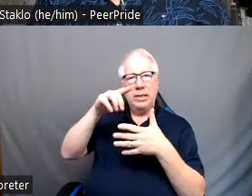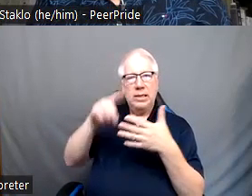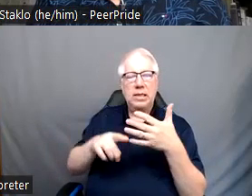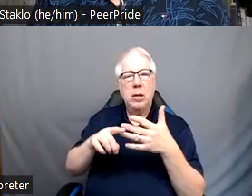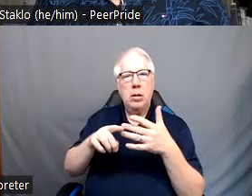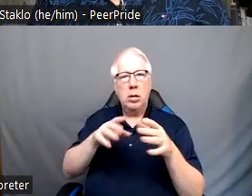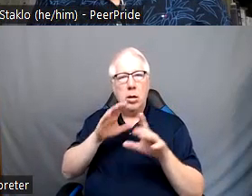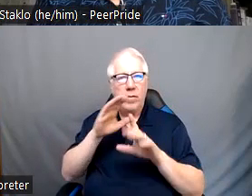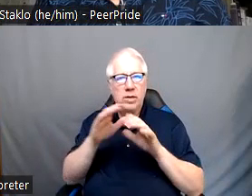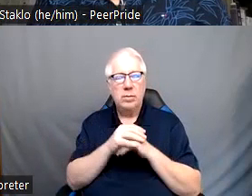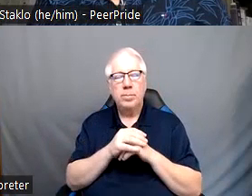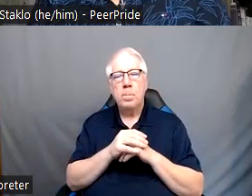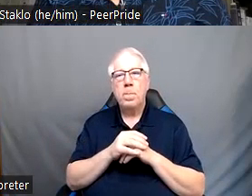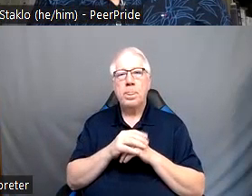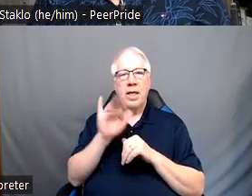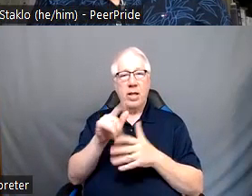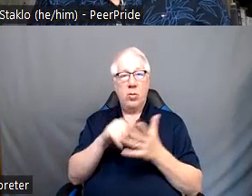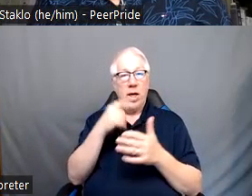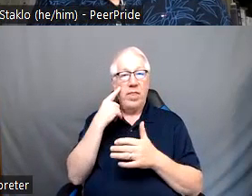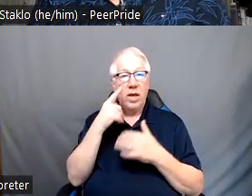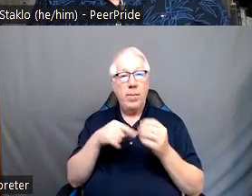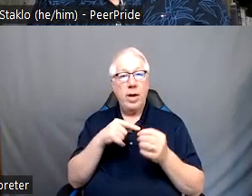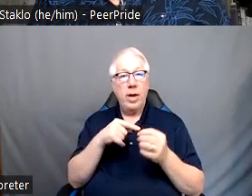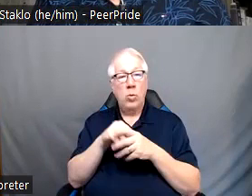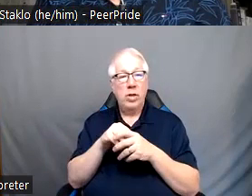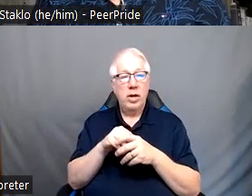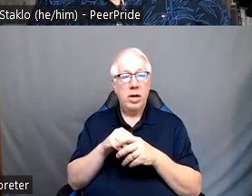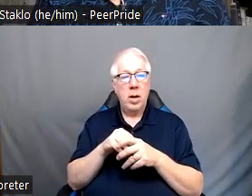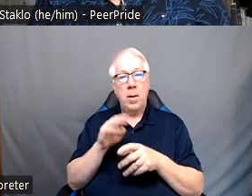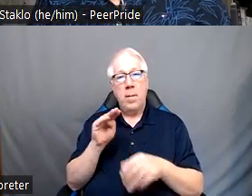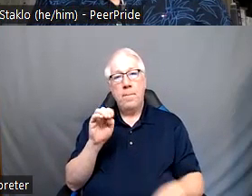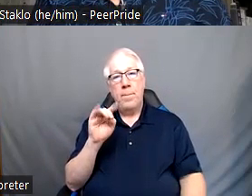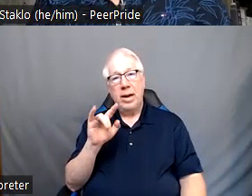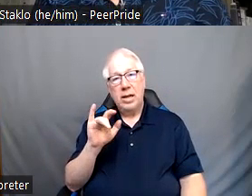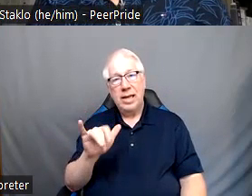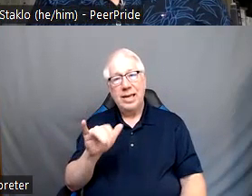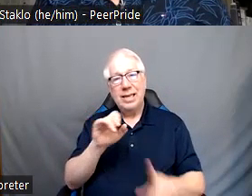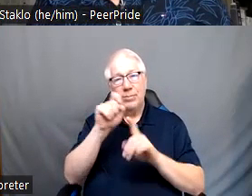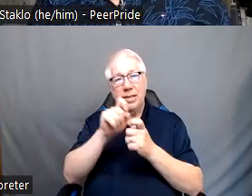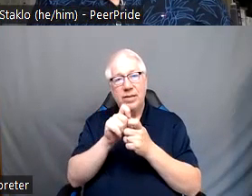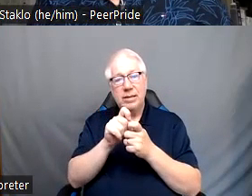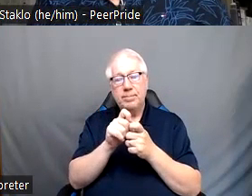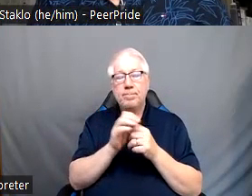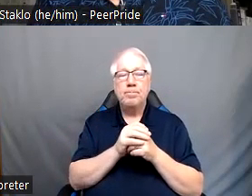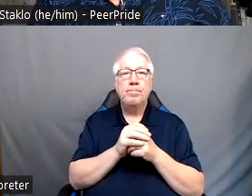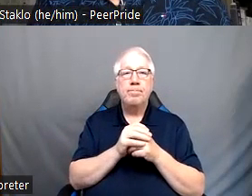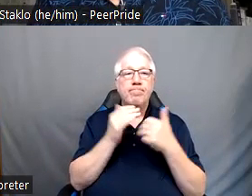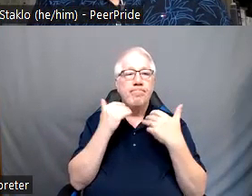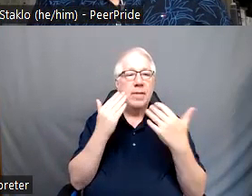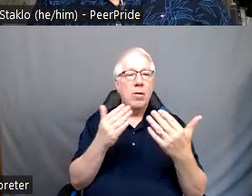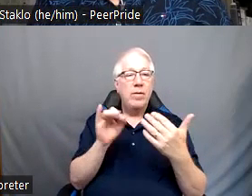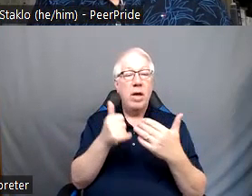this. So that is what I would think of within a medically specific context. But I don't know